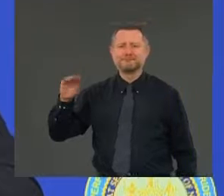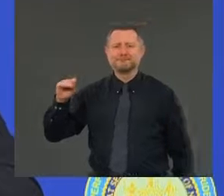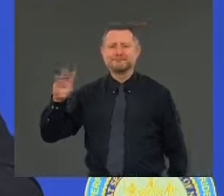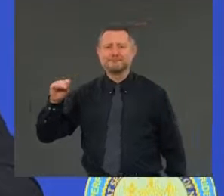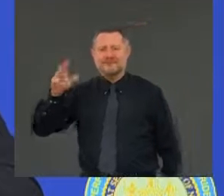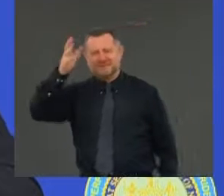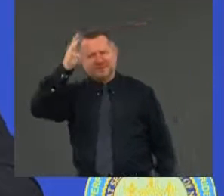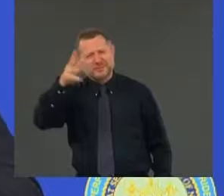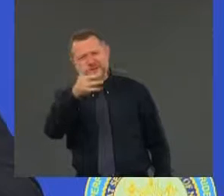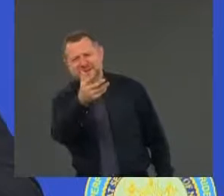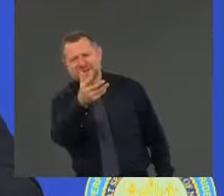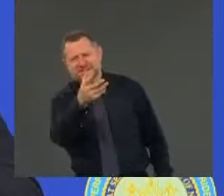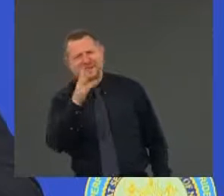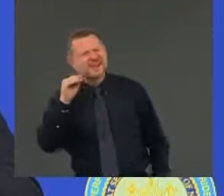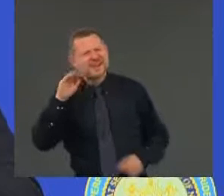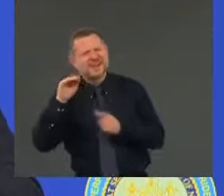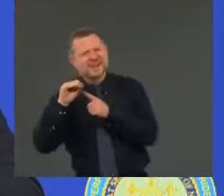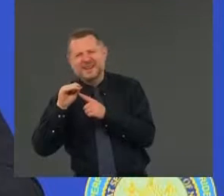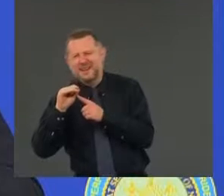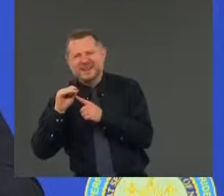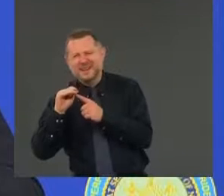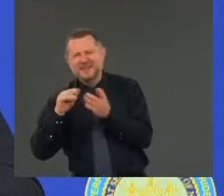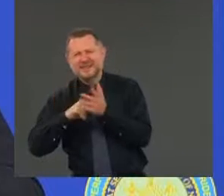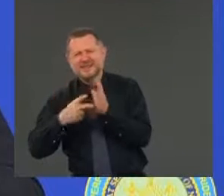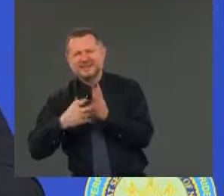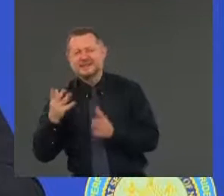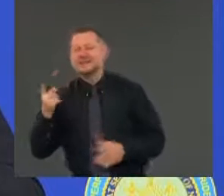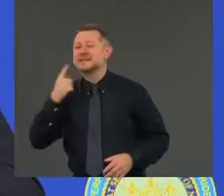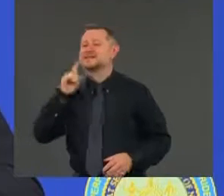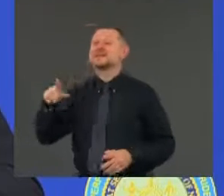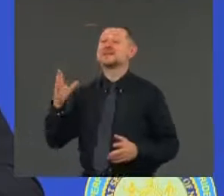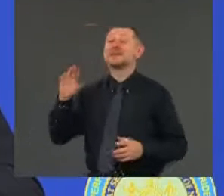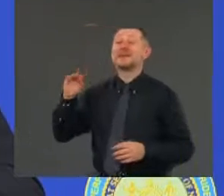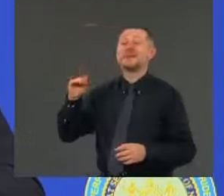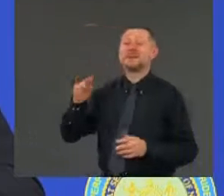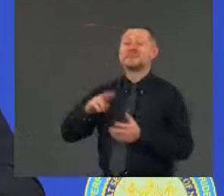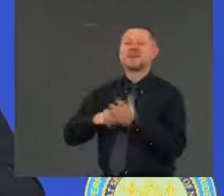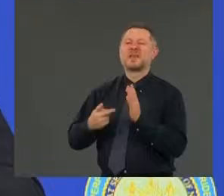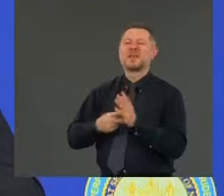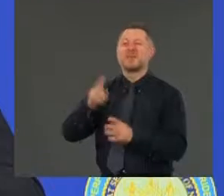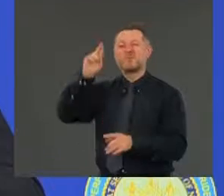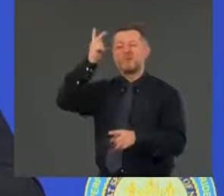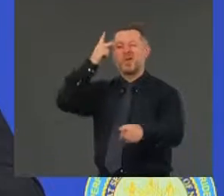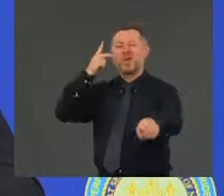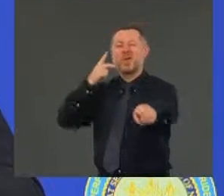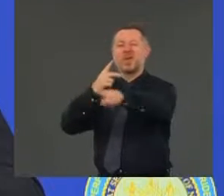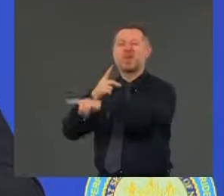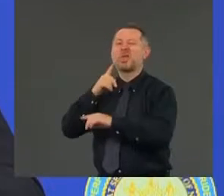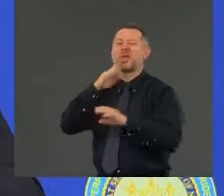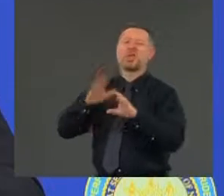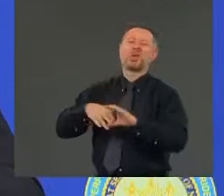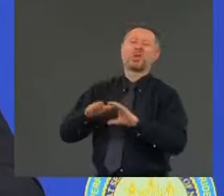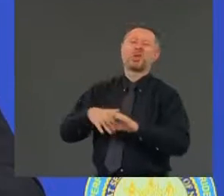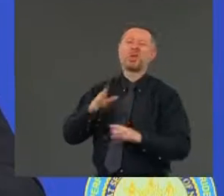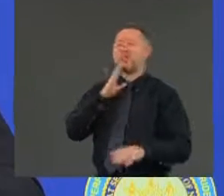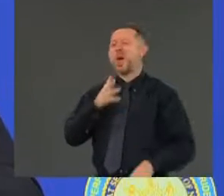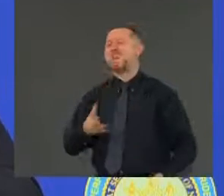is that? What are you doing there? He said, that's all they do, these politicians, is